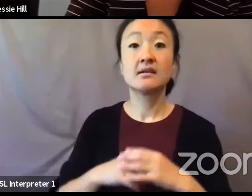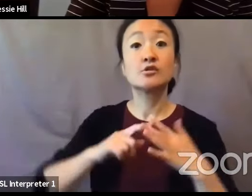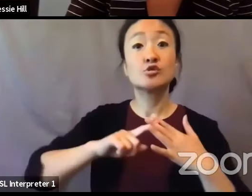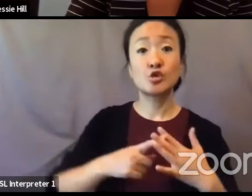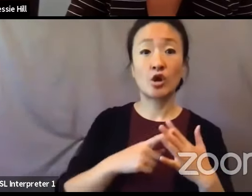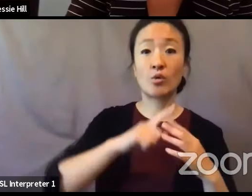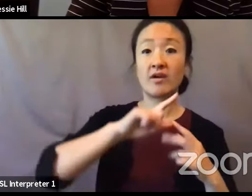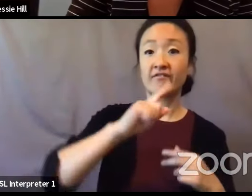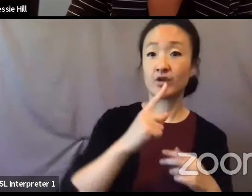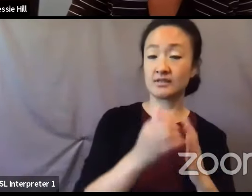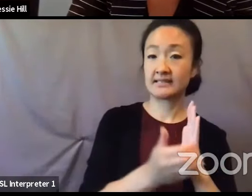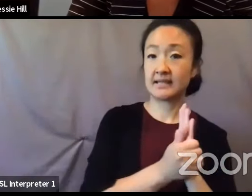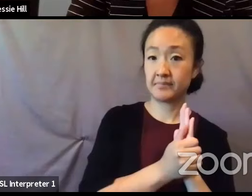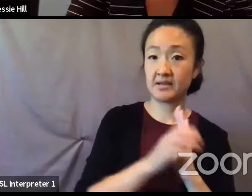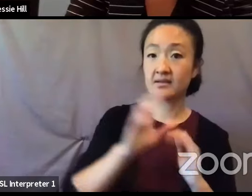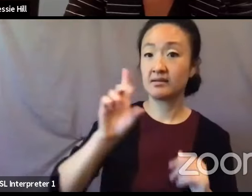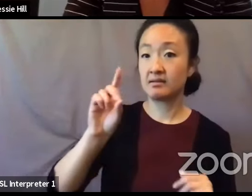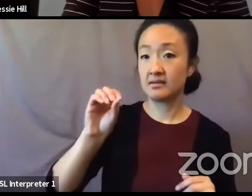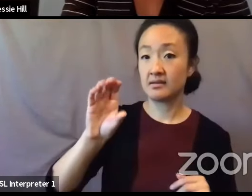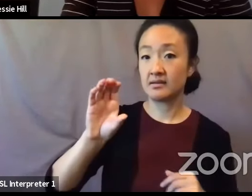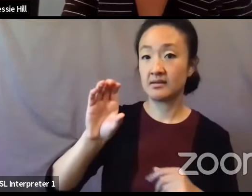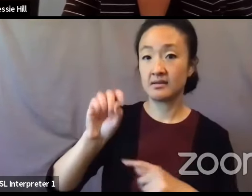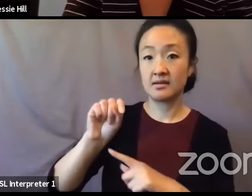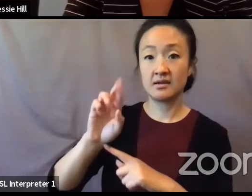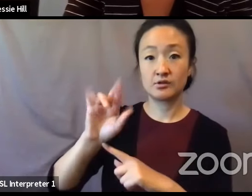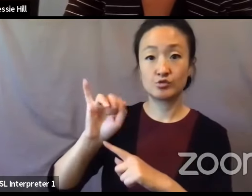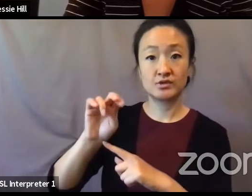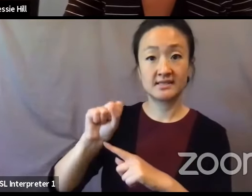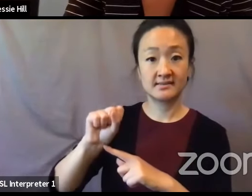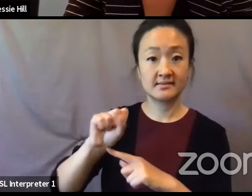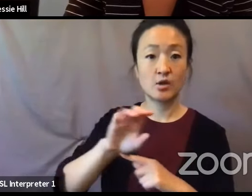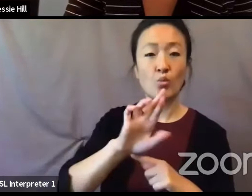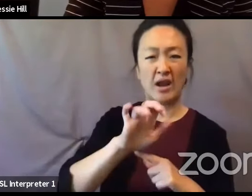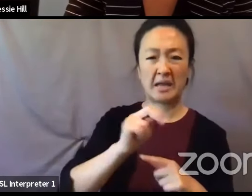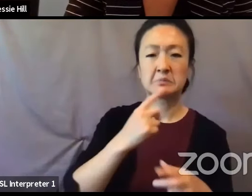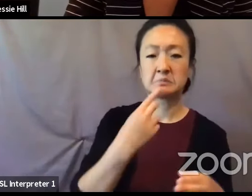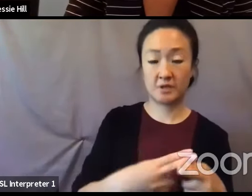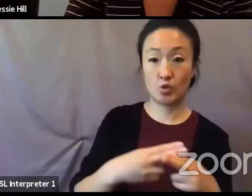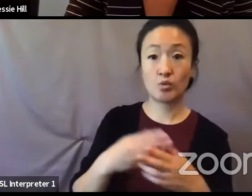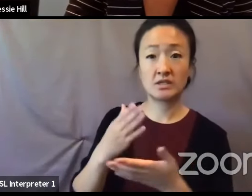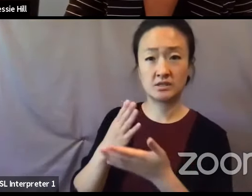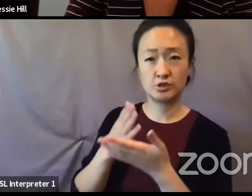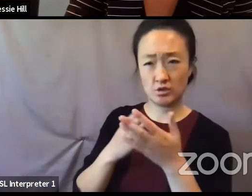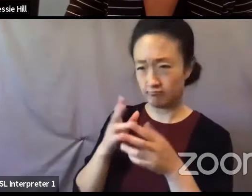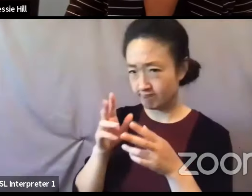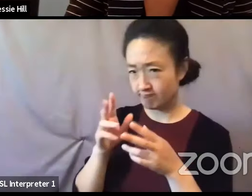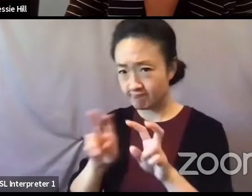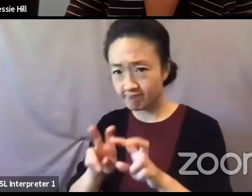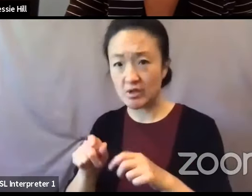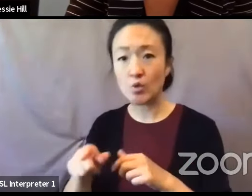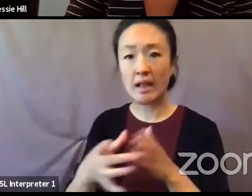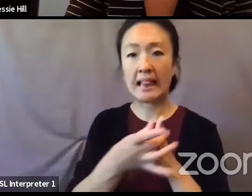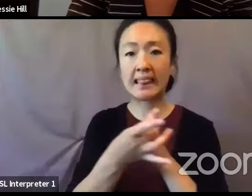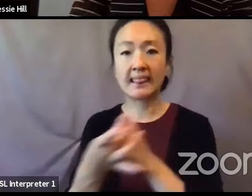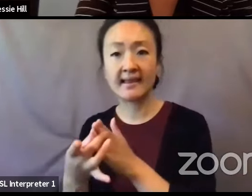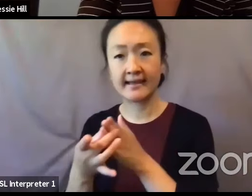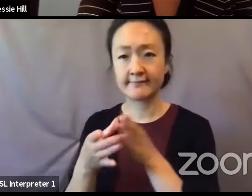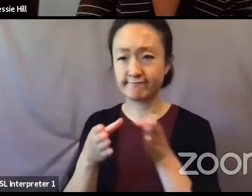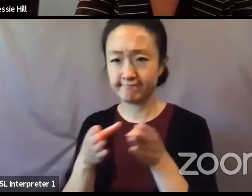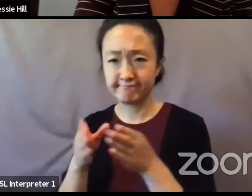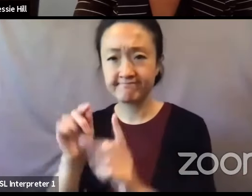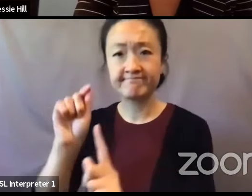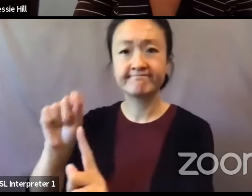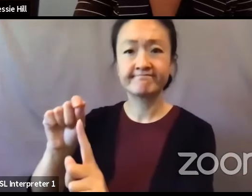Amendment doctrines that Bryan pointed out, when we start to pull on some of them, we can see that they lead us in directions that may